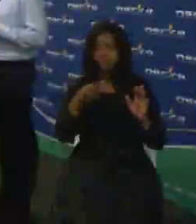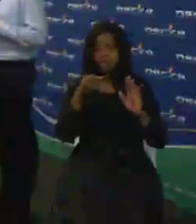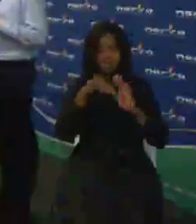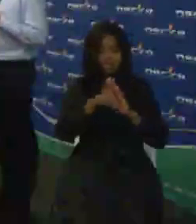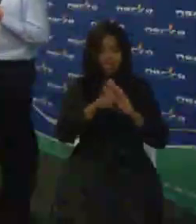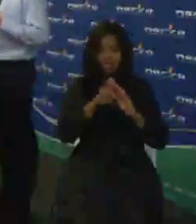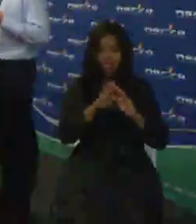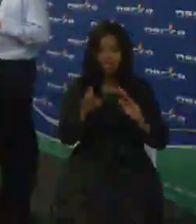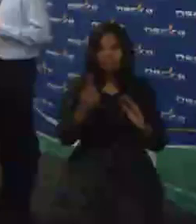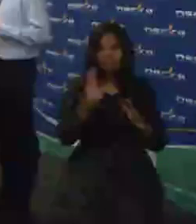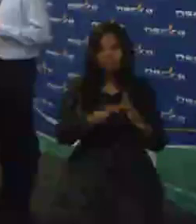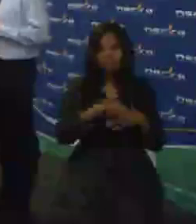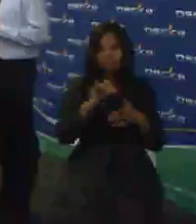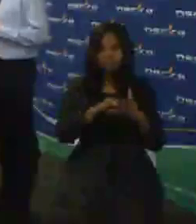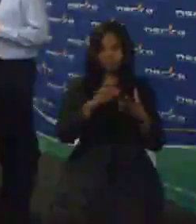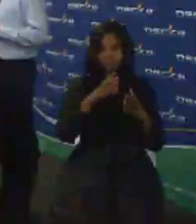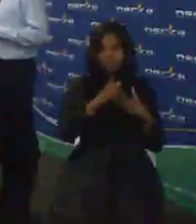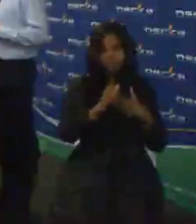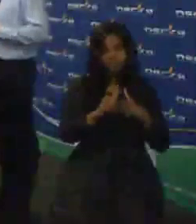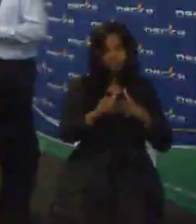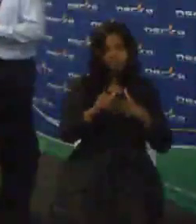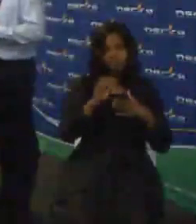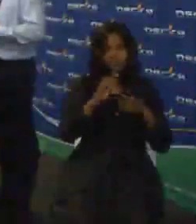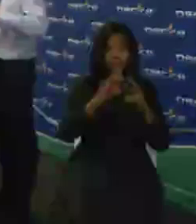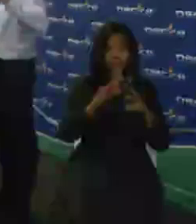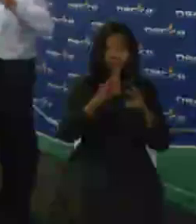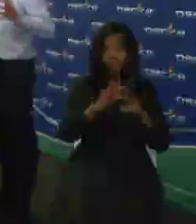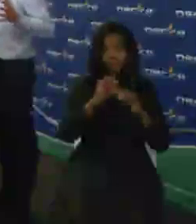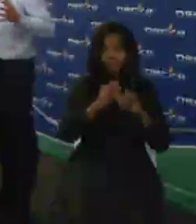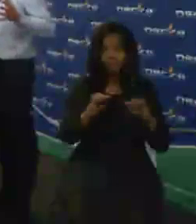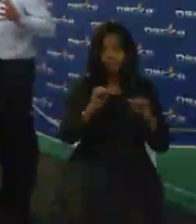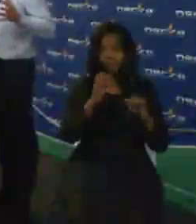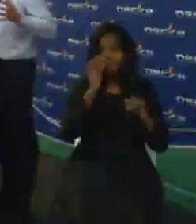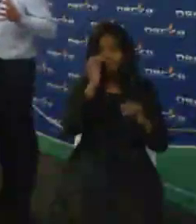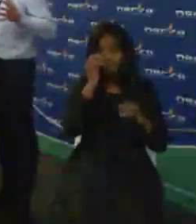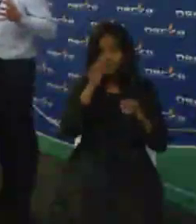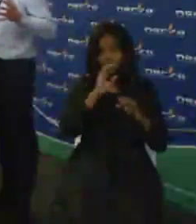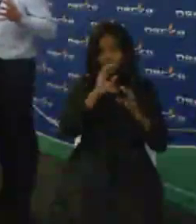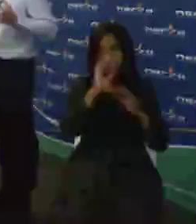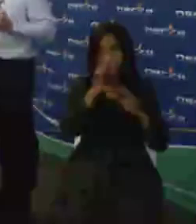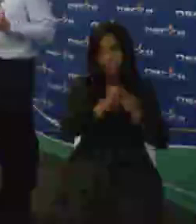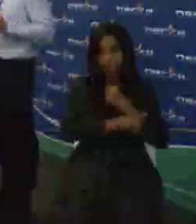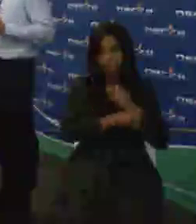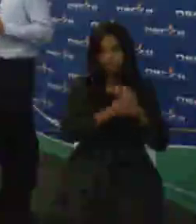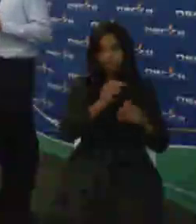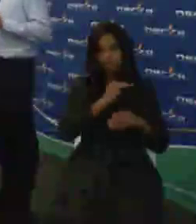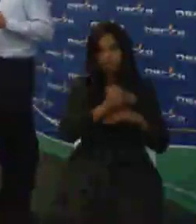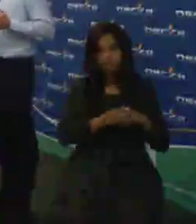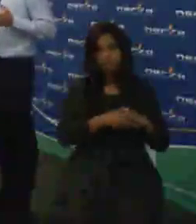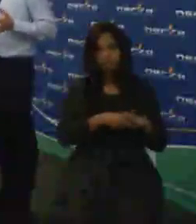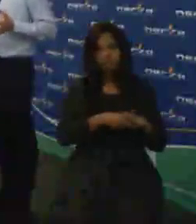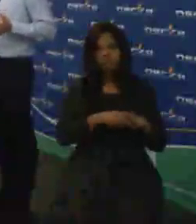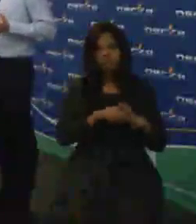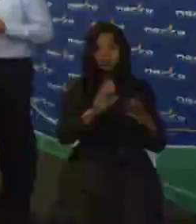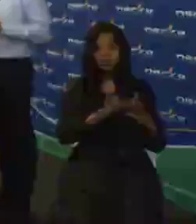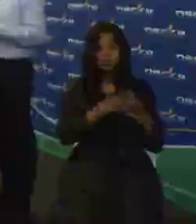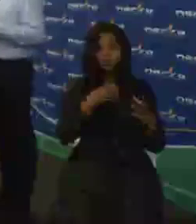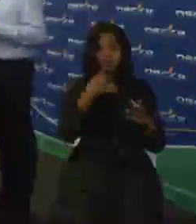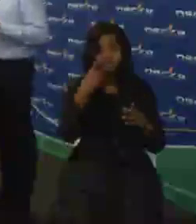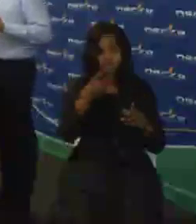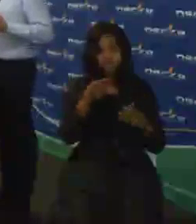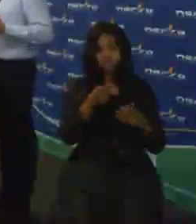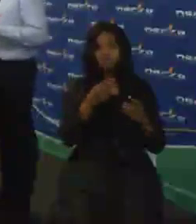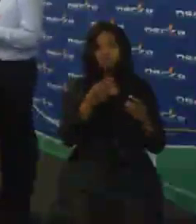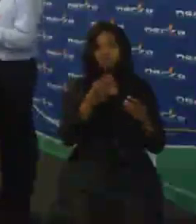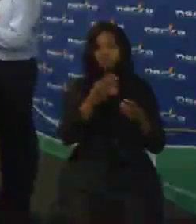downgrade, and that is going to be very, very bad news for the country overall. Right? And again, we've seen it in some of